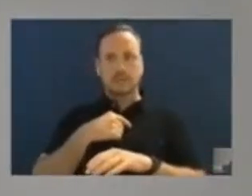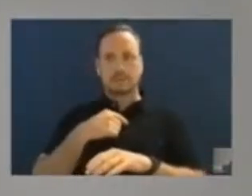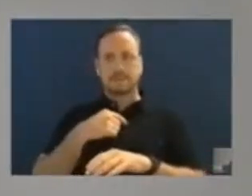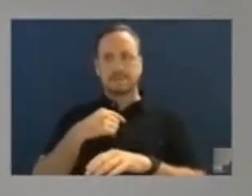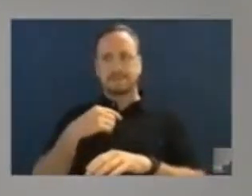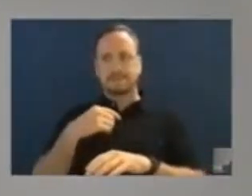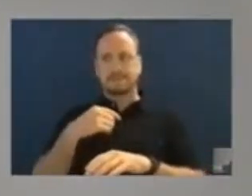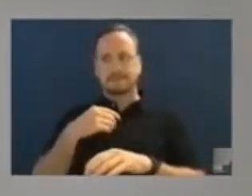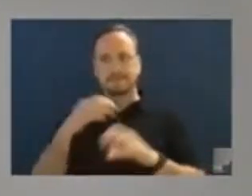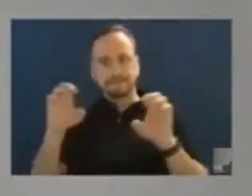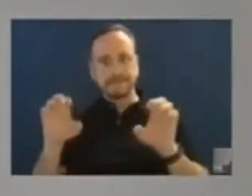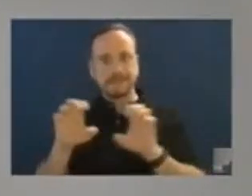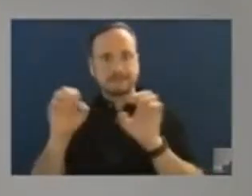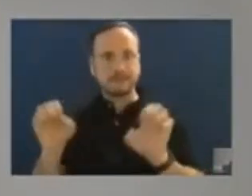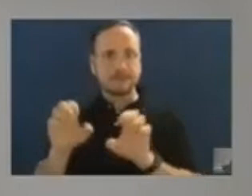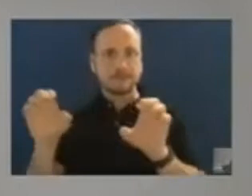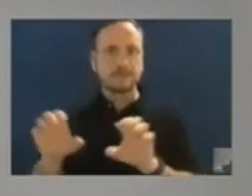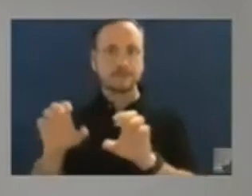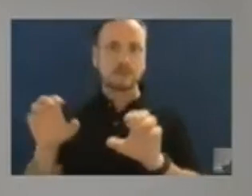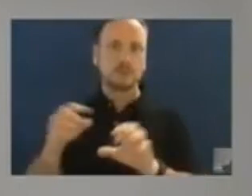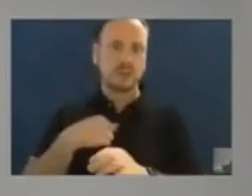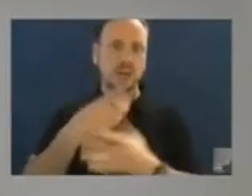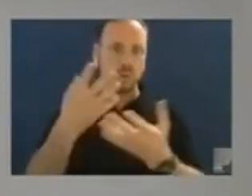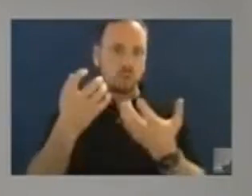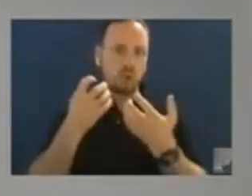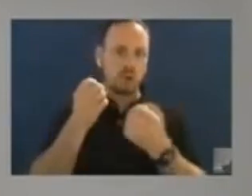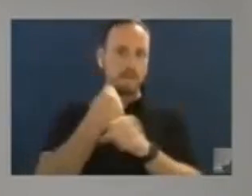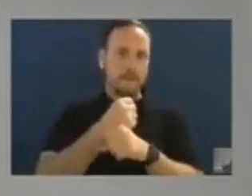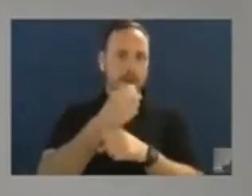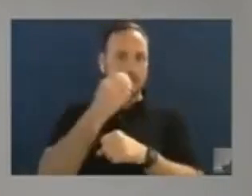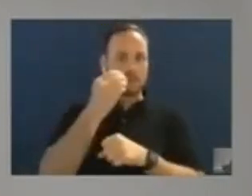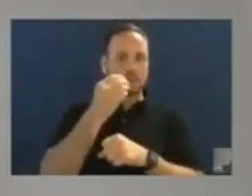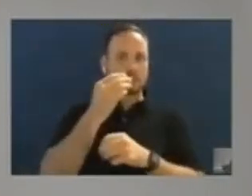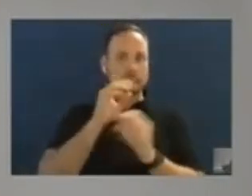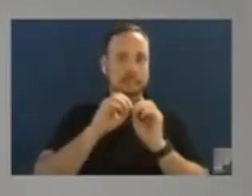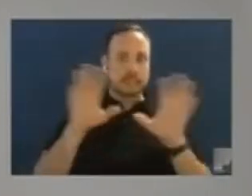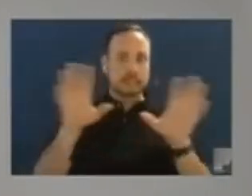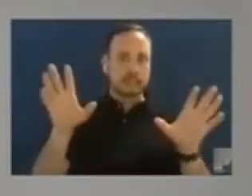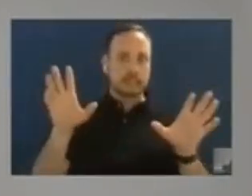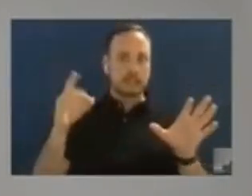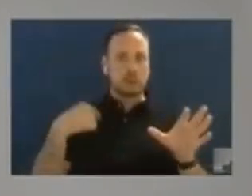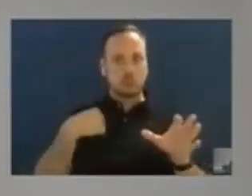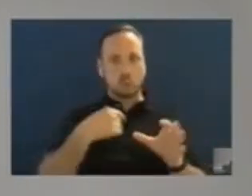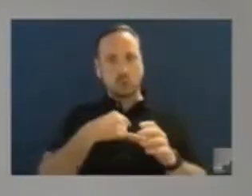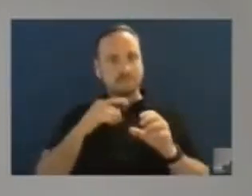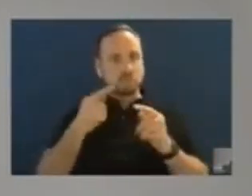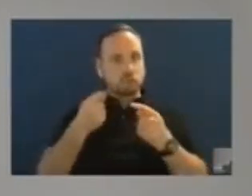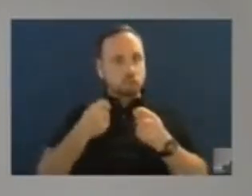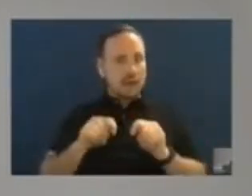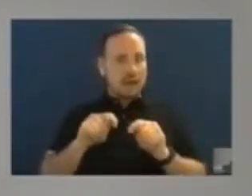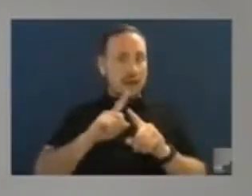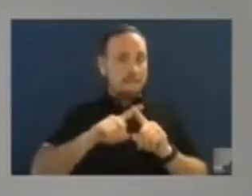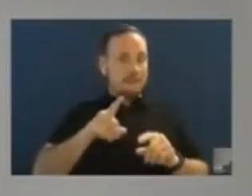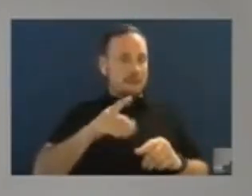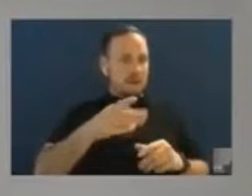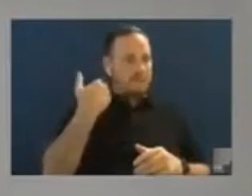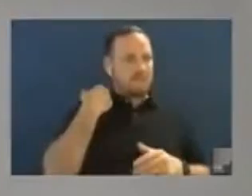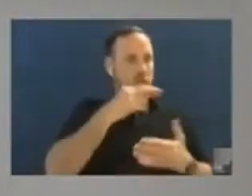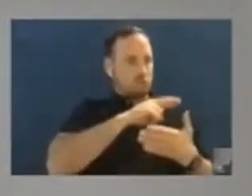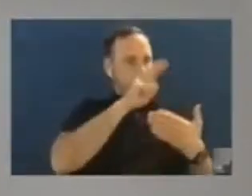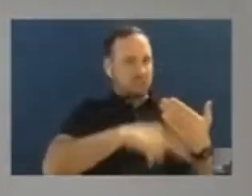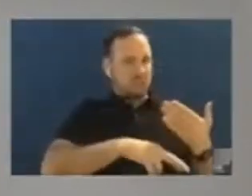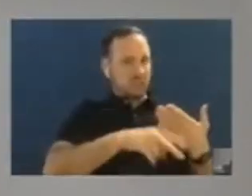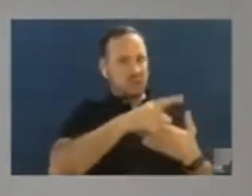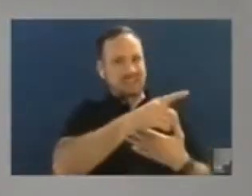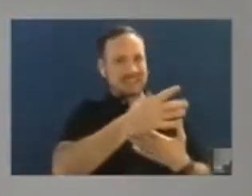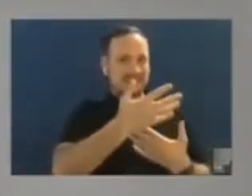effort to this, I just want to make certain that we understand. I believe we've done it, but I don't know that we were really, really happy with the results.